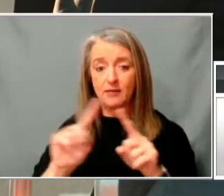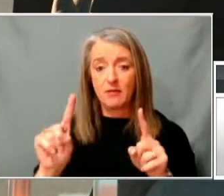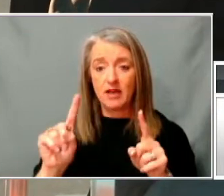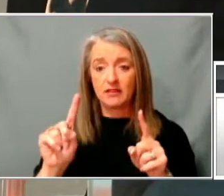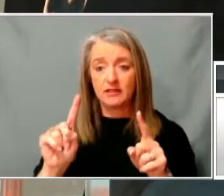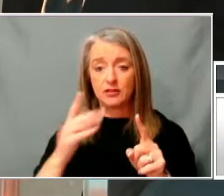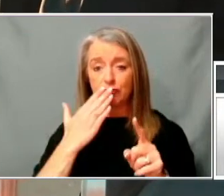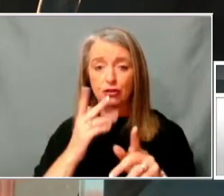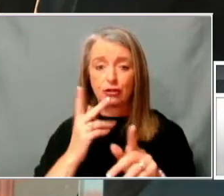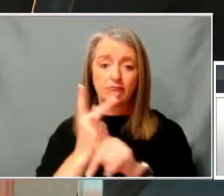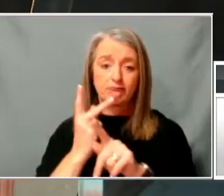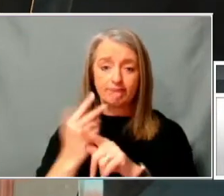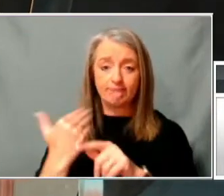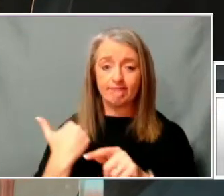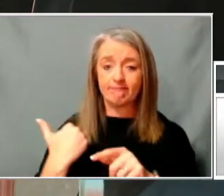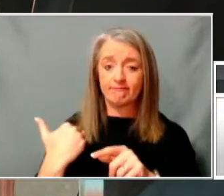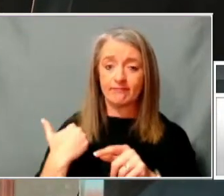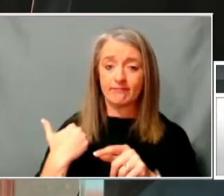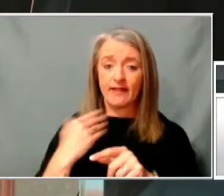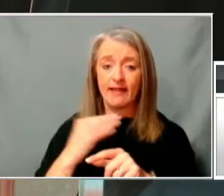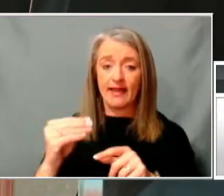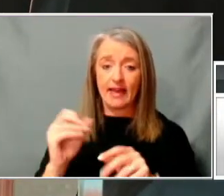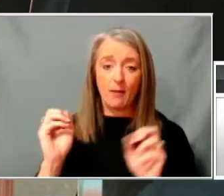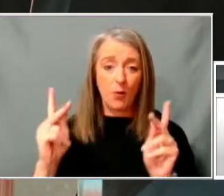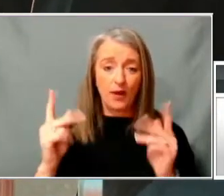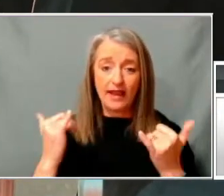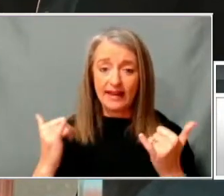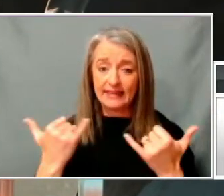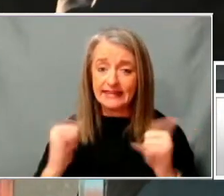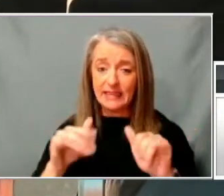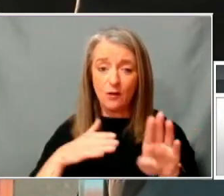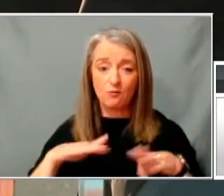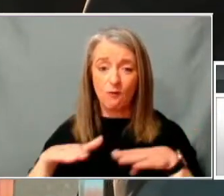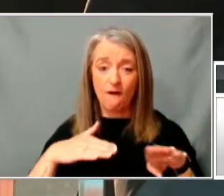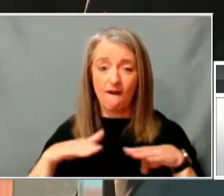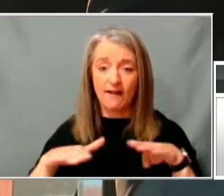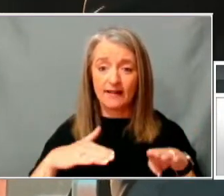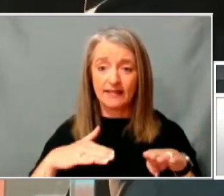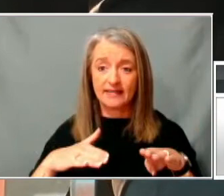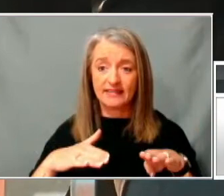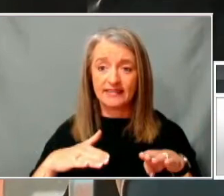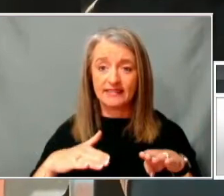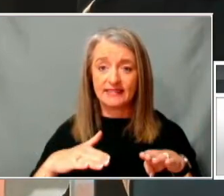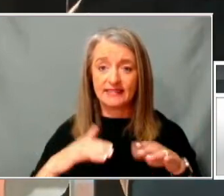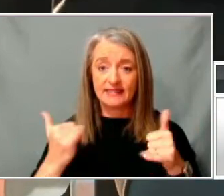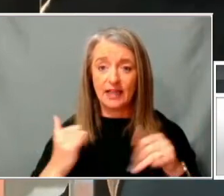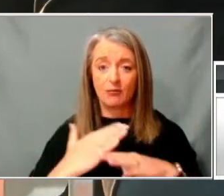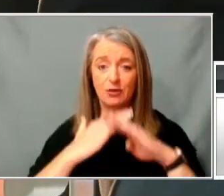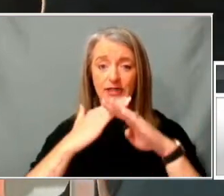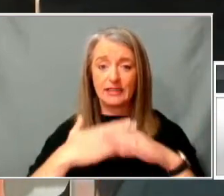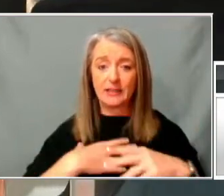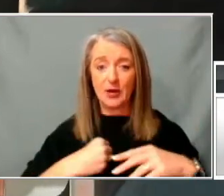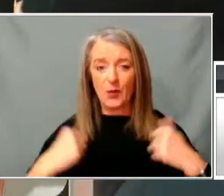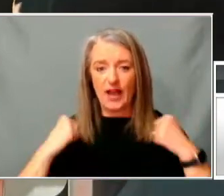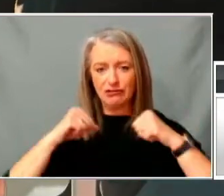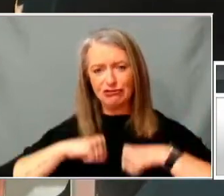good care then, and I'm okay now. I can still walk and you're okay now exercise. You're all protected in your white coat. Exactly. So you're off the field. But